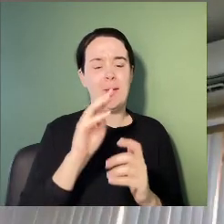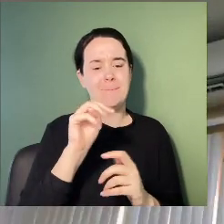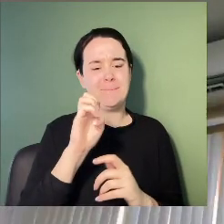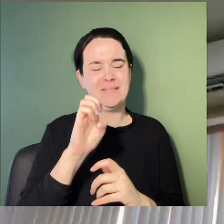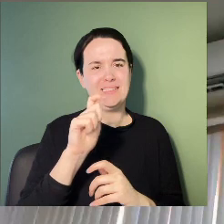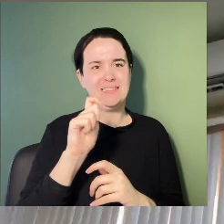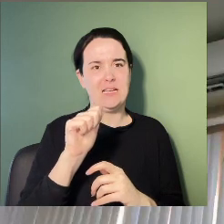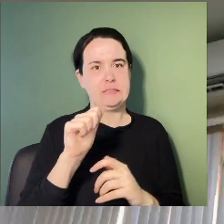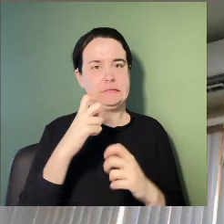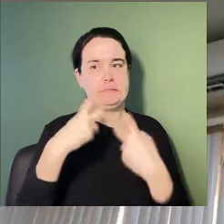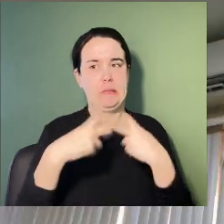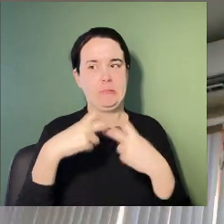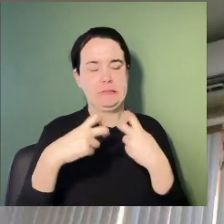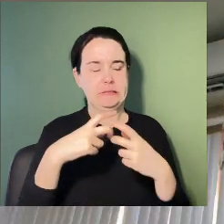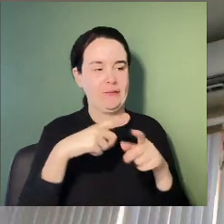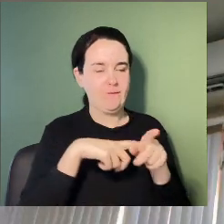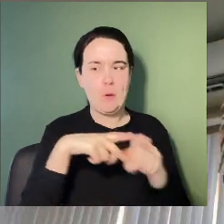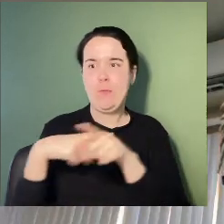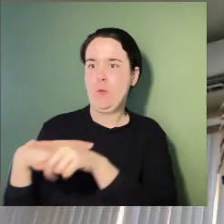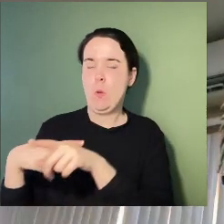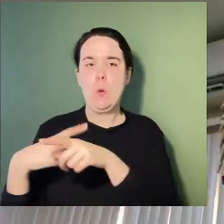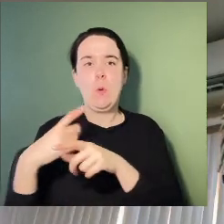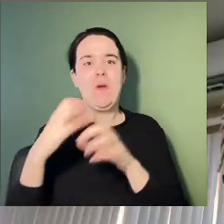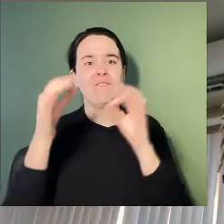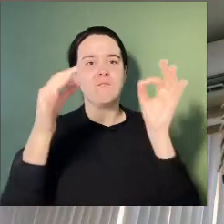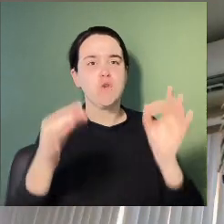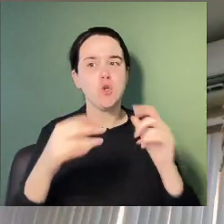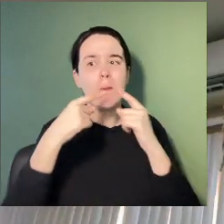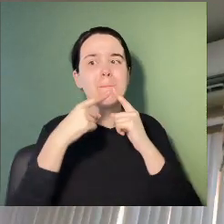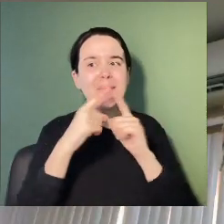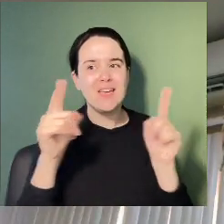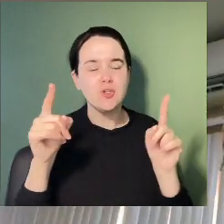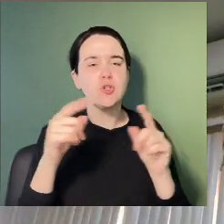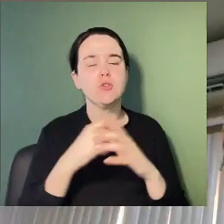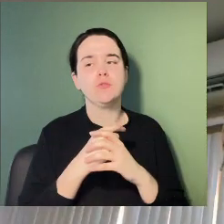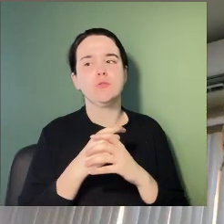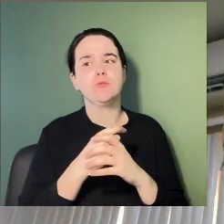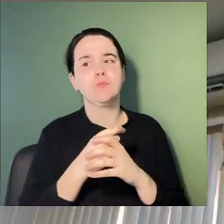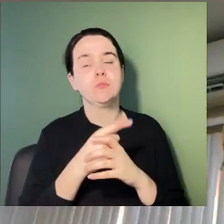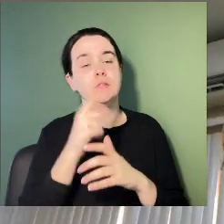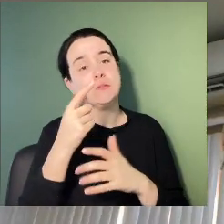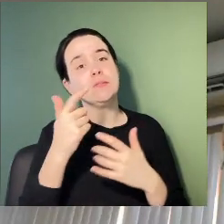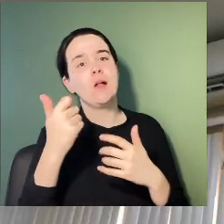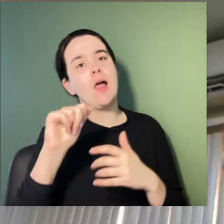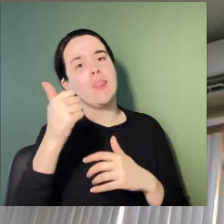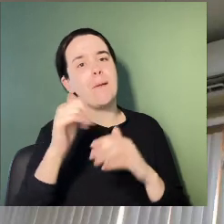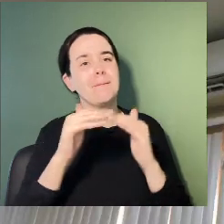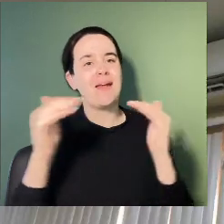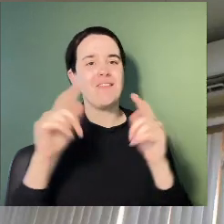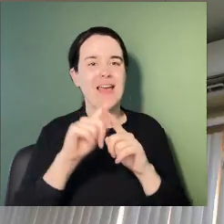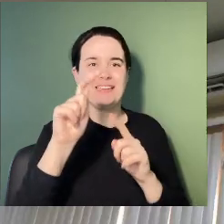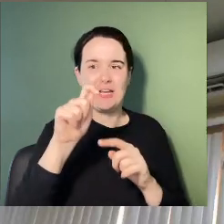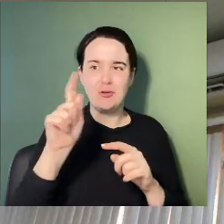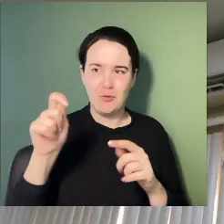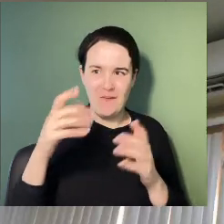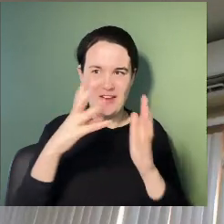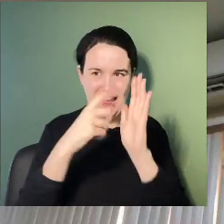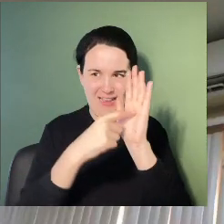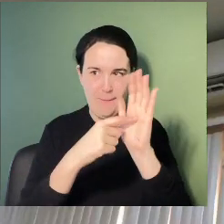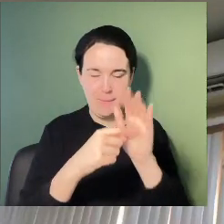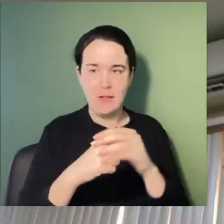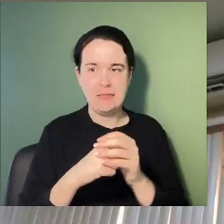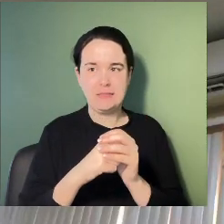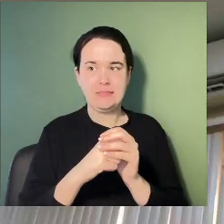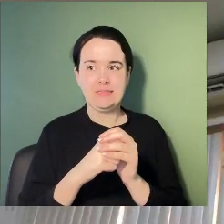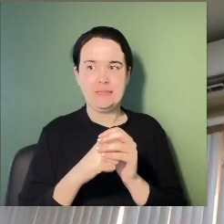official messaging from a candidate, and other platforms, using TikTok as an example, there is no official political messaging allowed